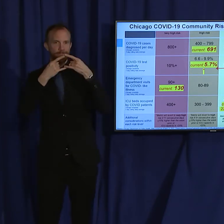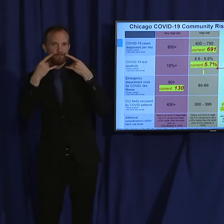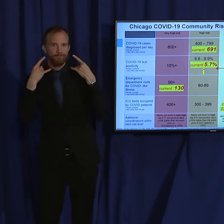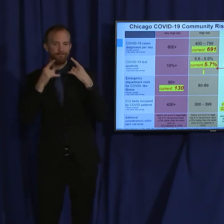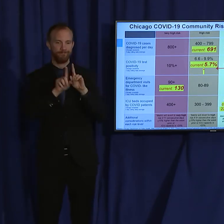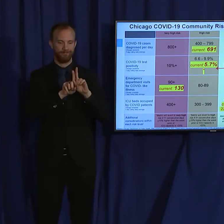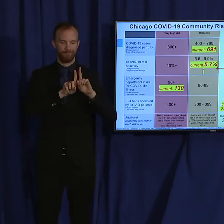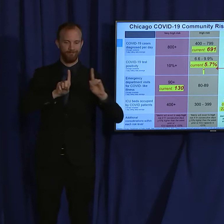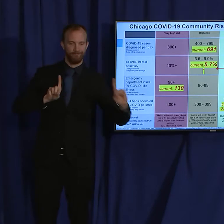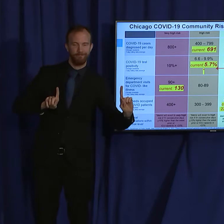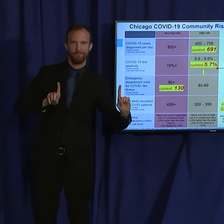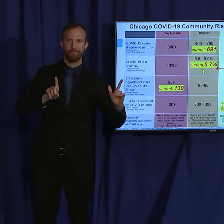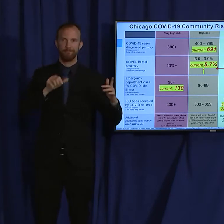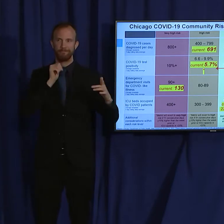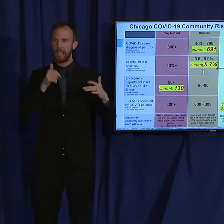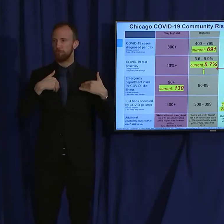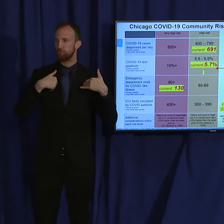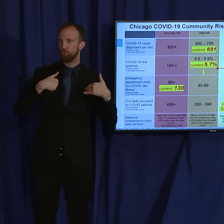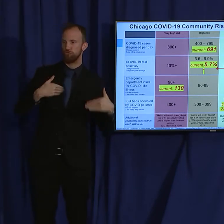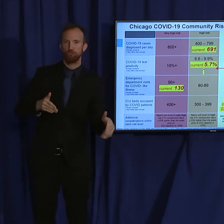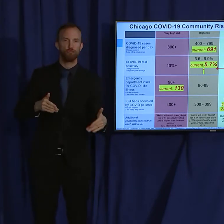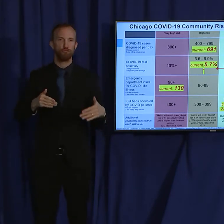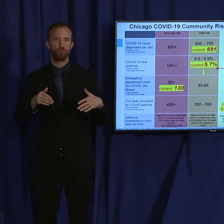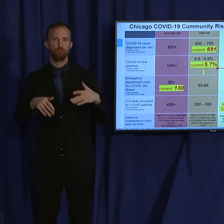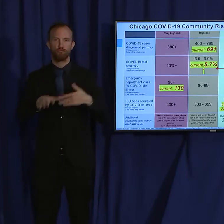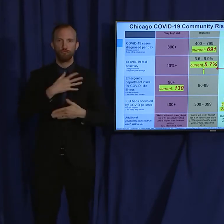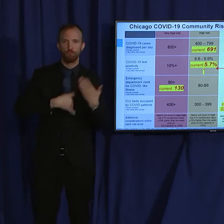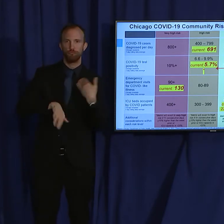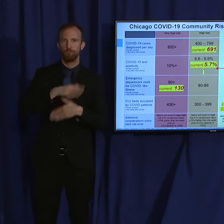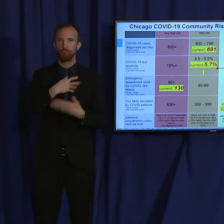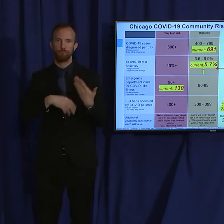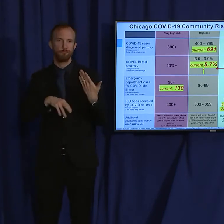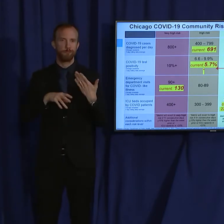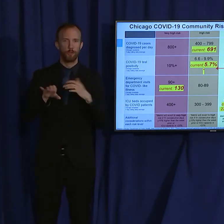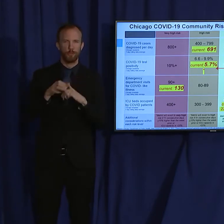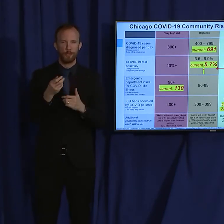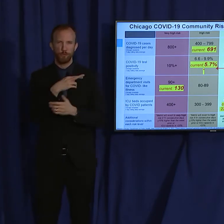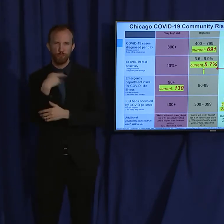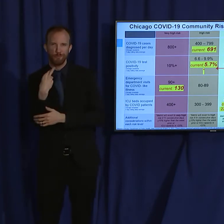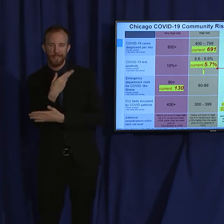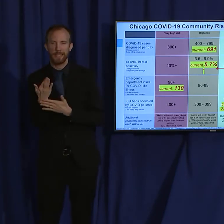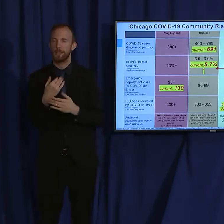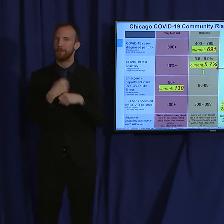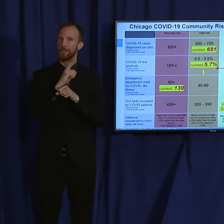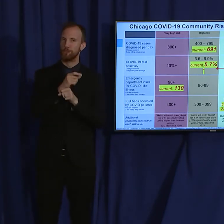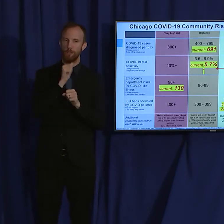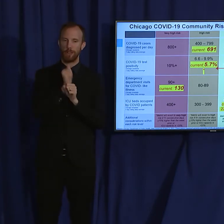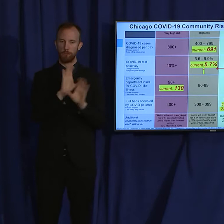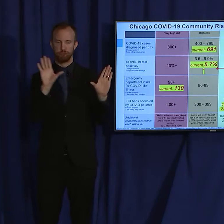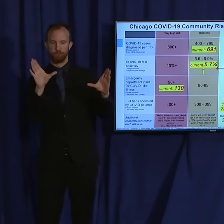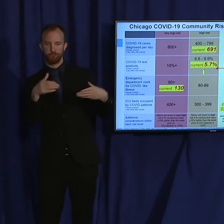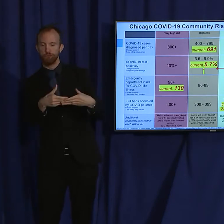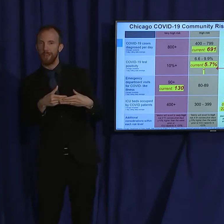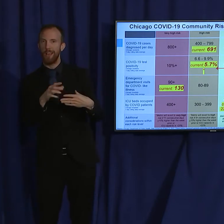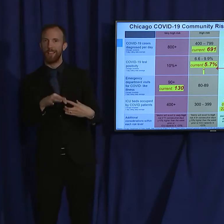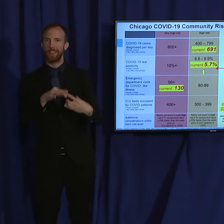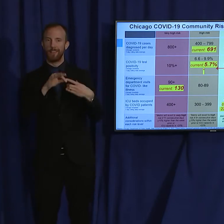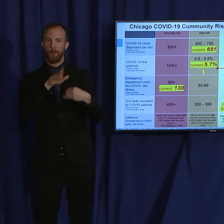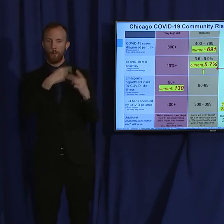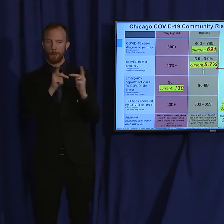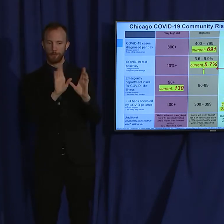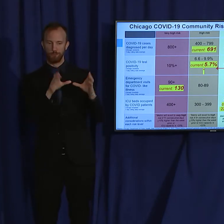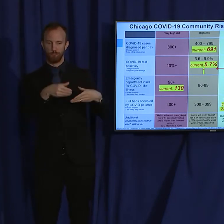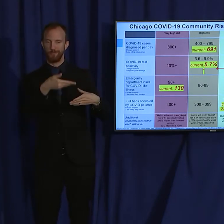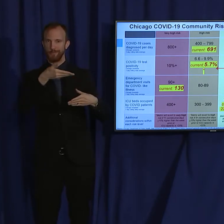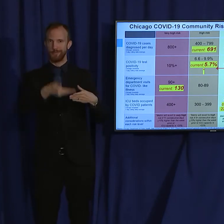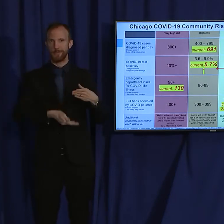taking unnecessary risks, and being very careful with gathering unless everybody in the group is fully vaccinated. Our test positivity is